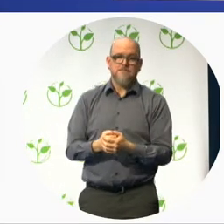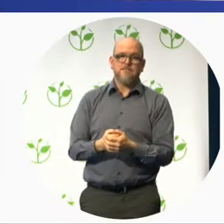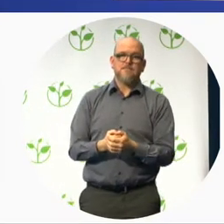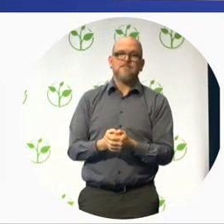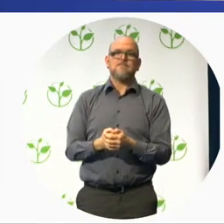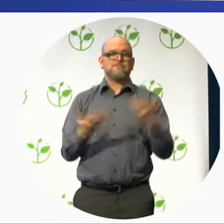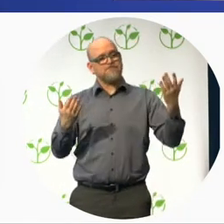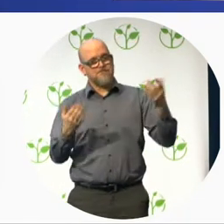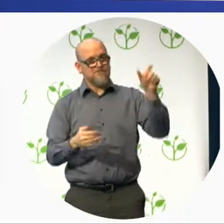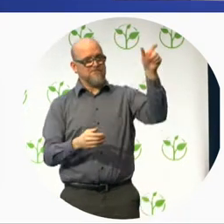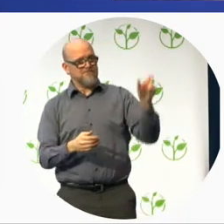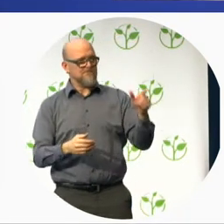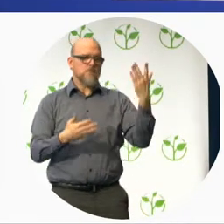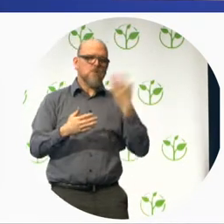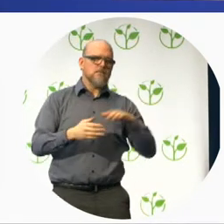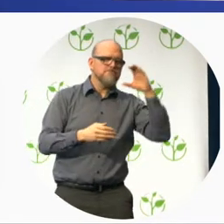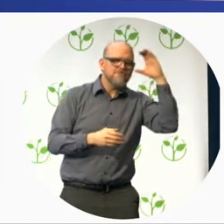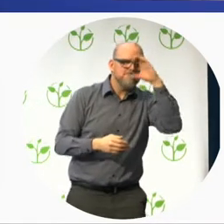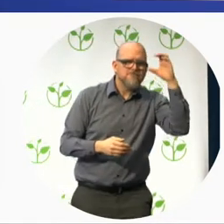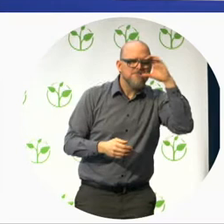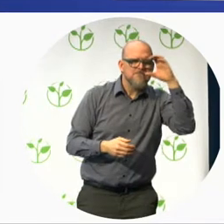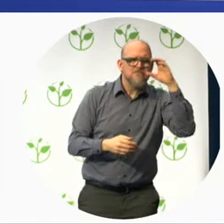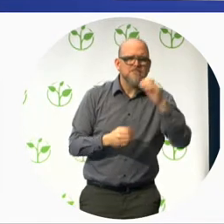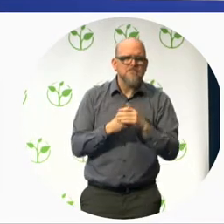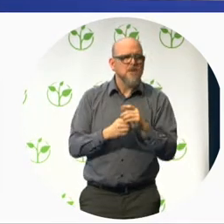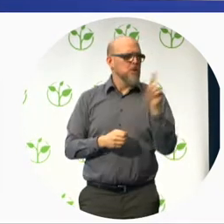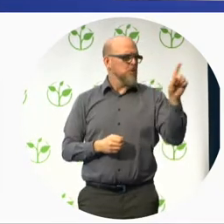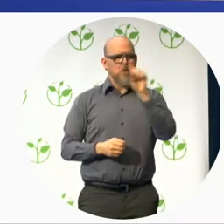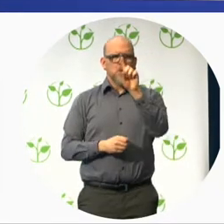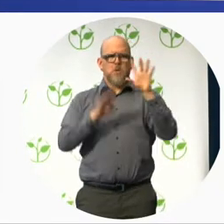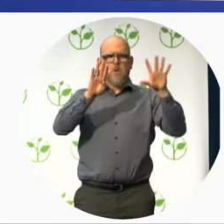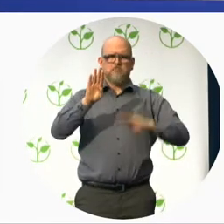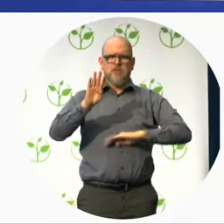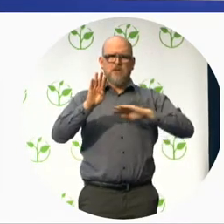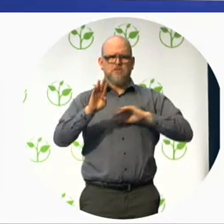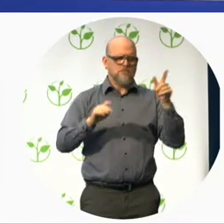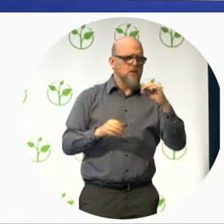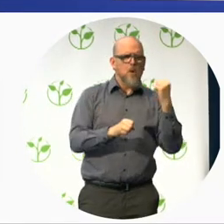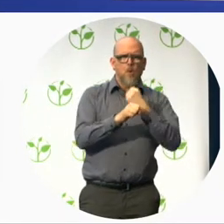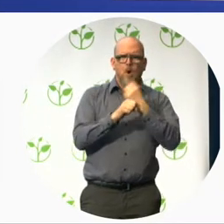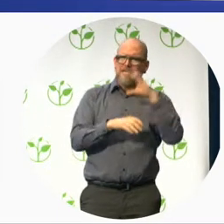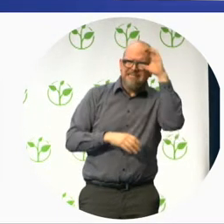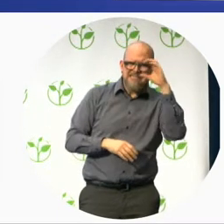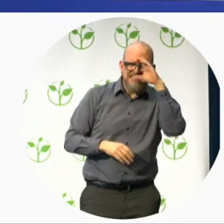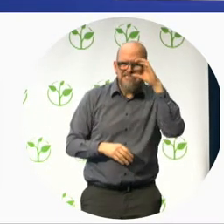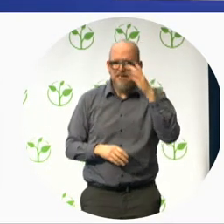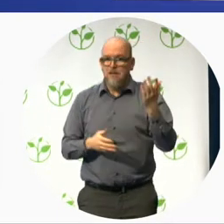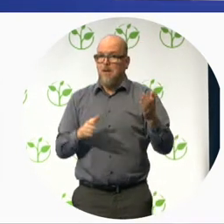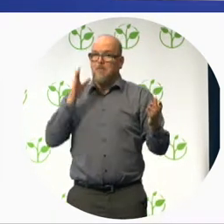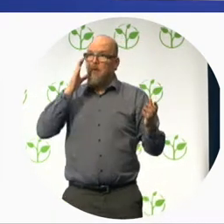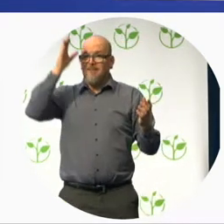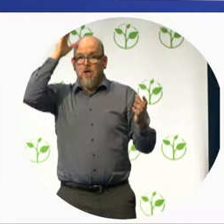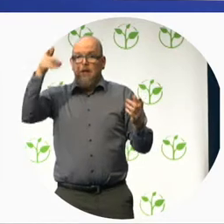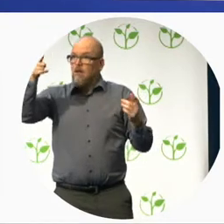government, your family is possibly working for the Department of Defense, your father's in the military, located in Germany, whatever it